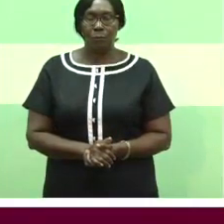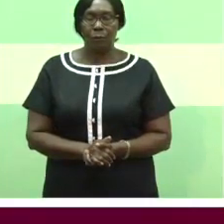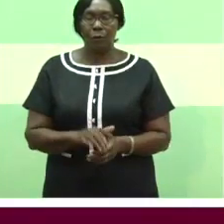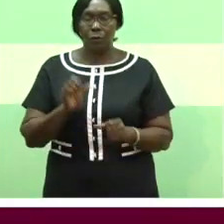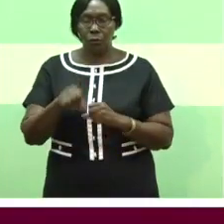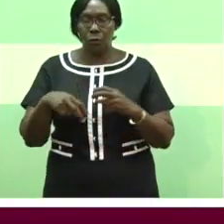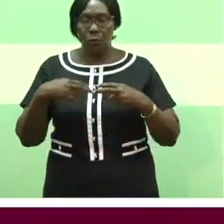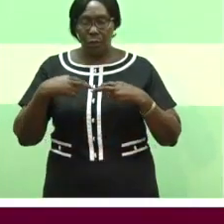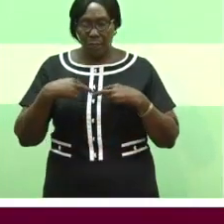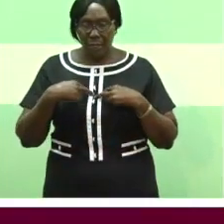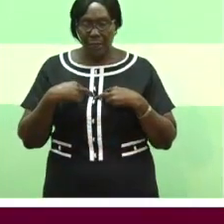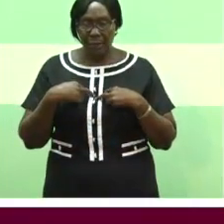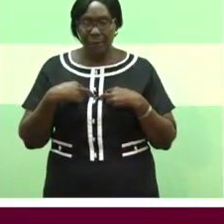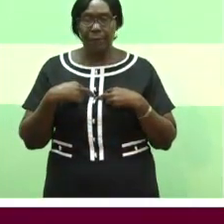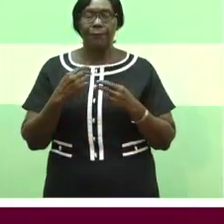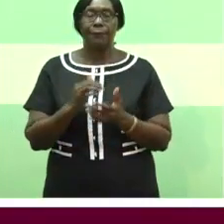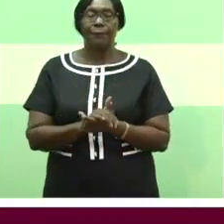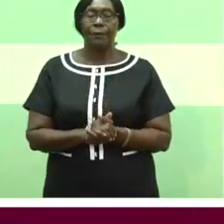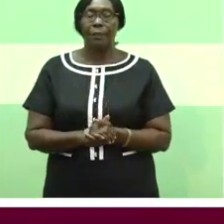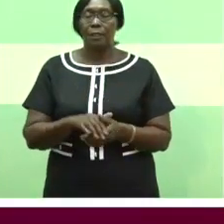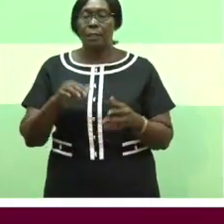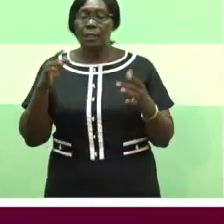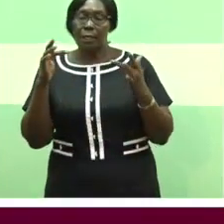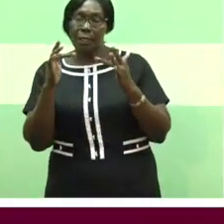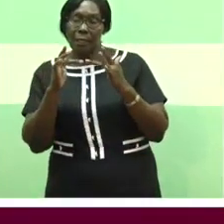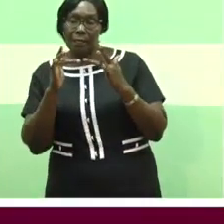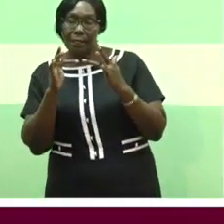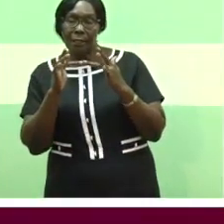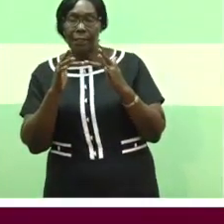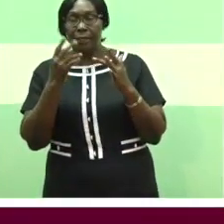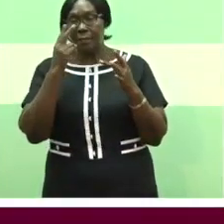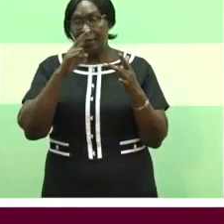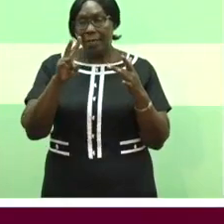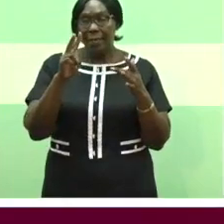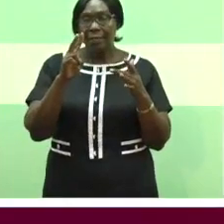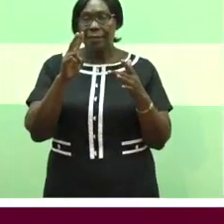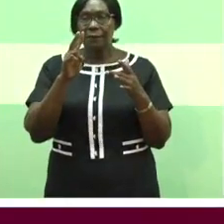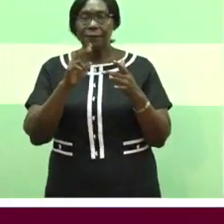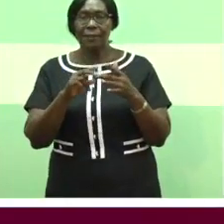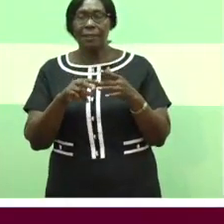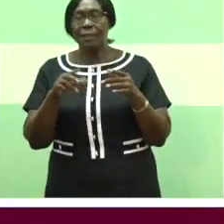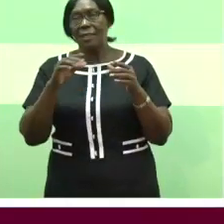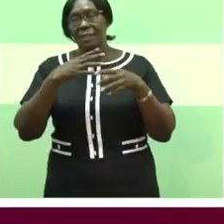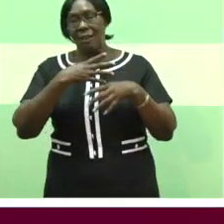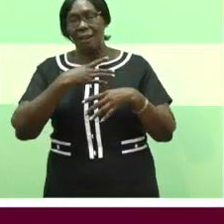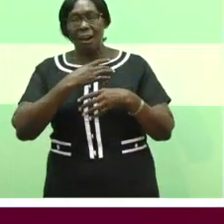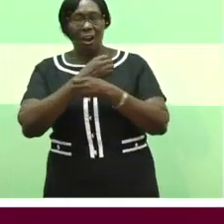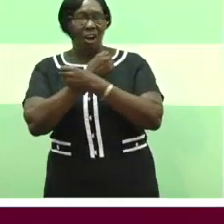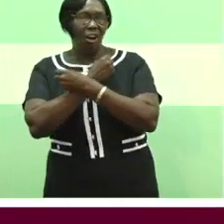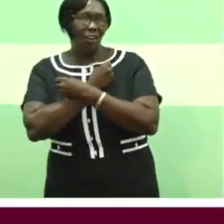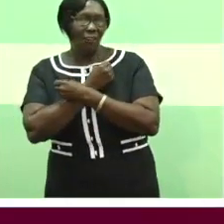So we have here internet sites to visit, and there's a lovely site,